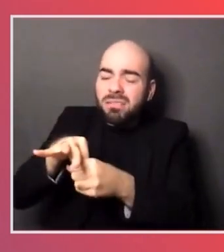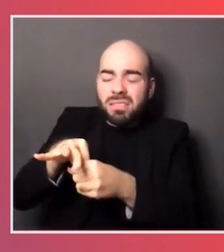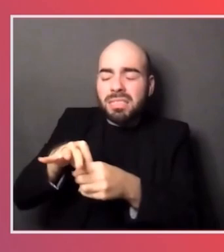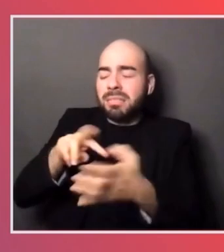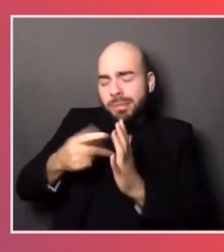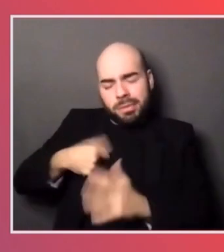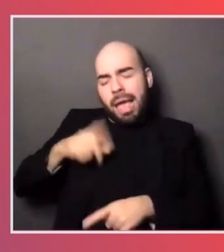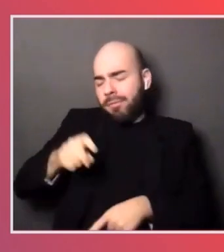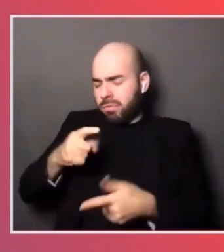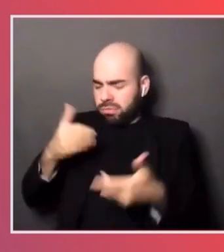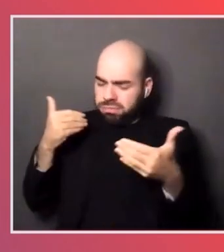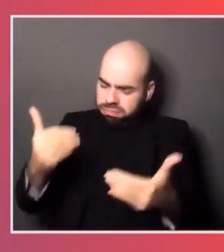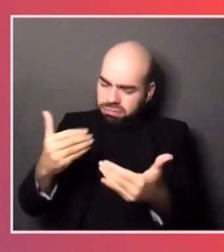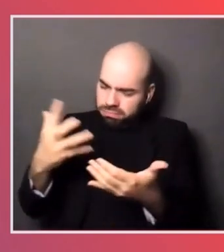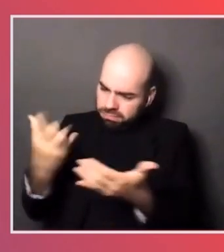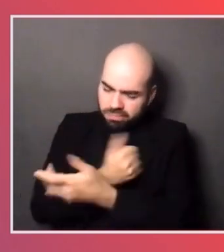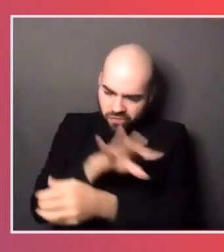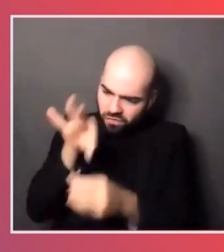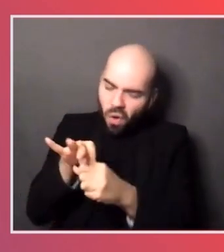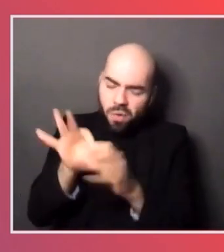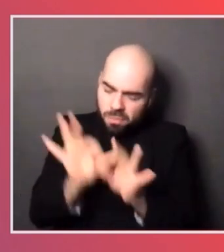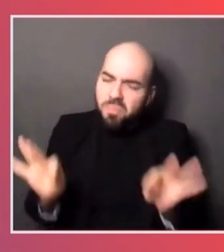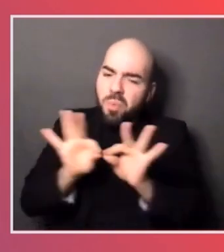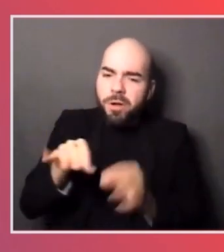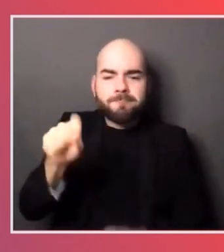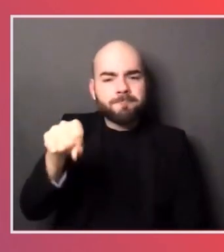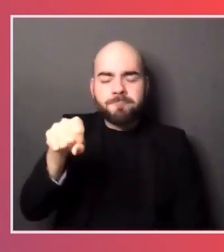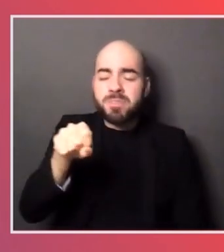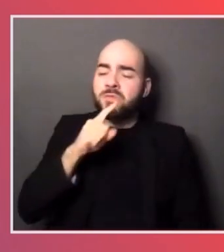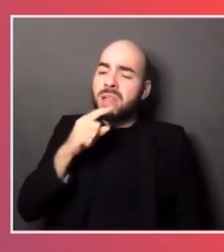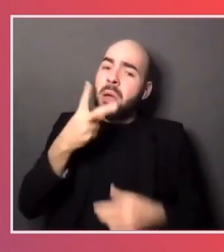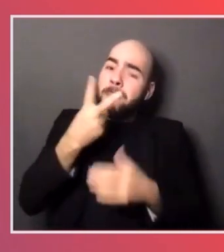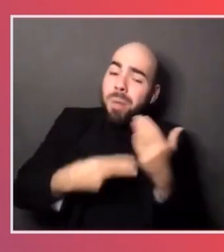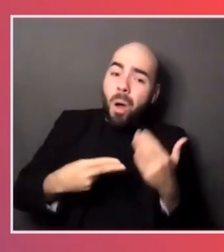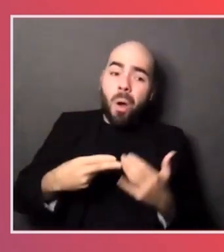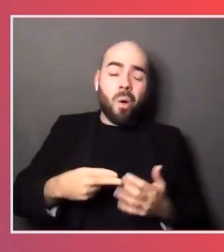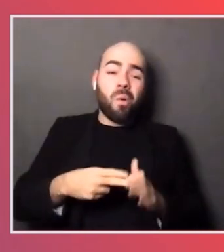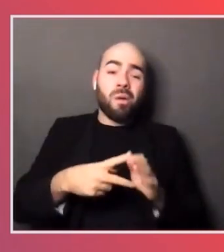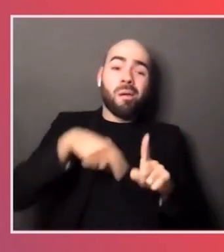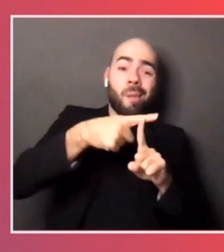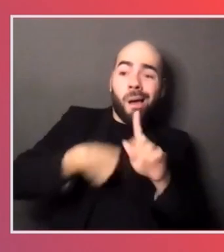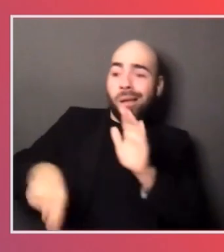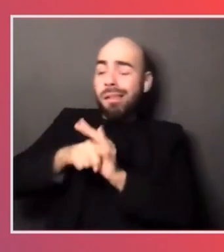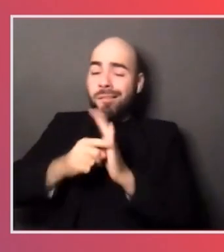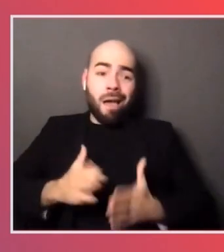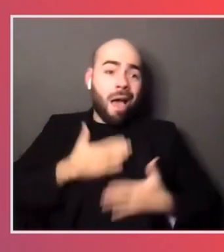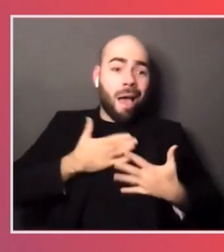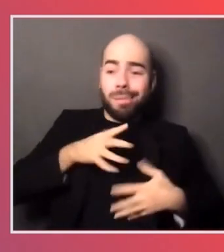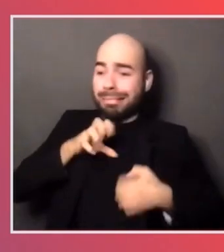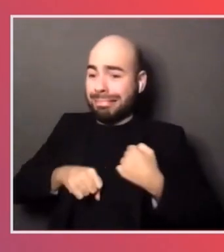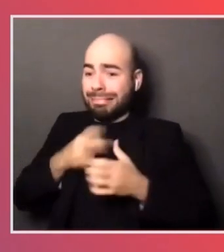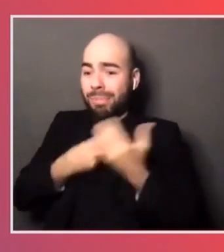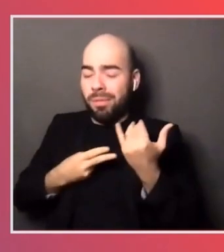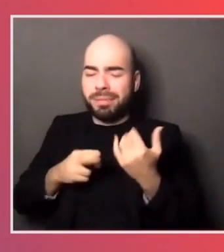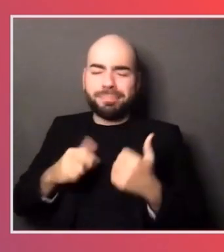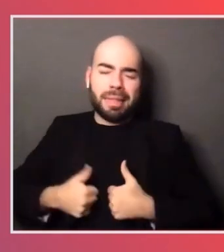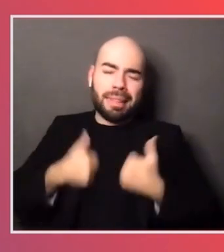been joy and pain, but that's what life is, right? Yeah, we're sorry to hear that, Don. I appreciate